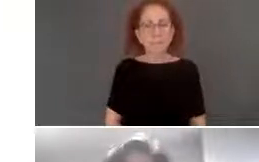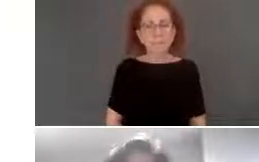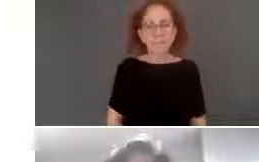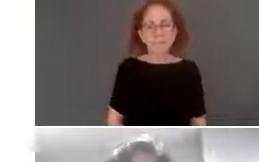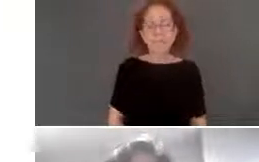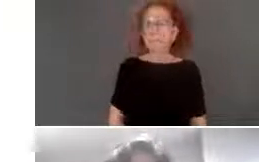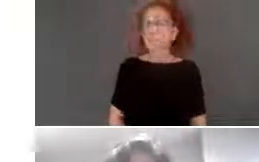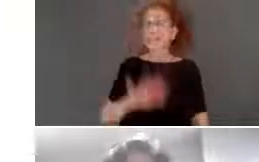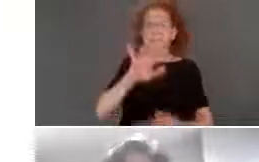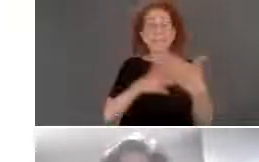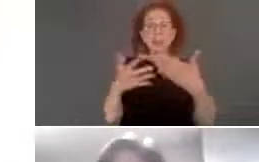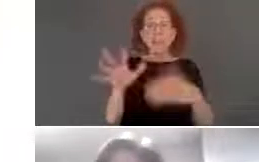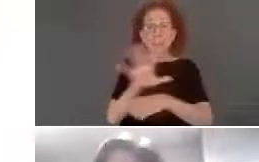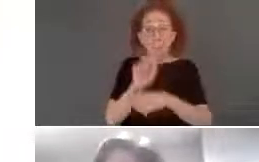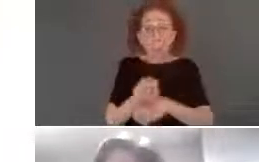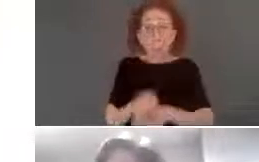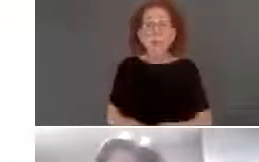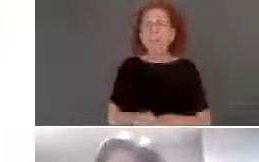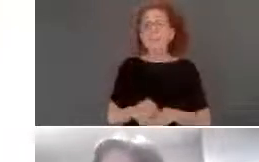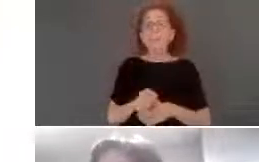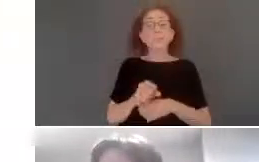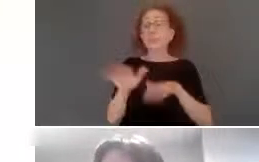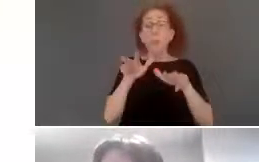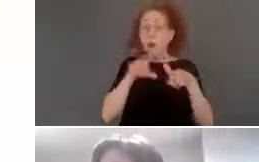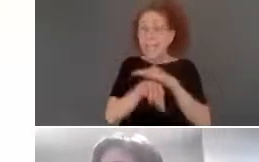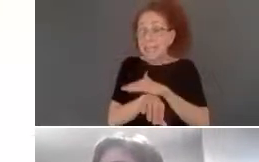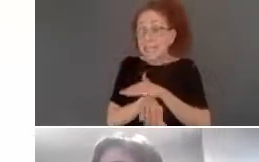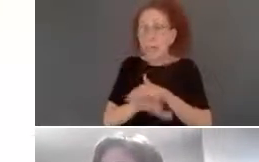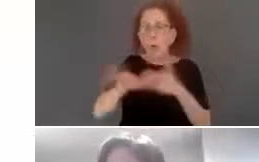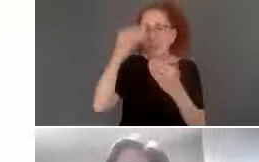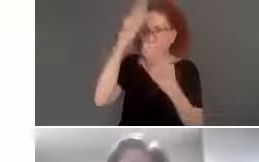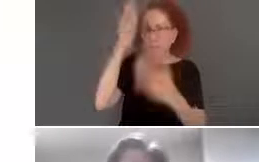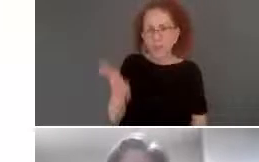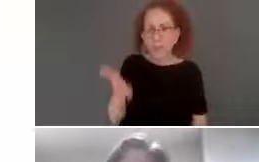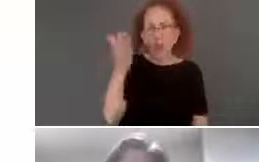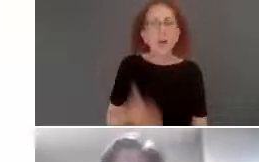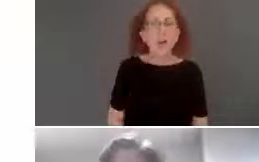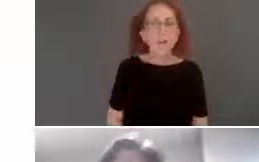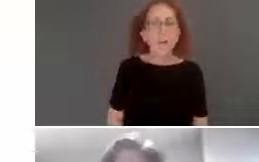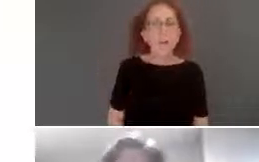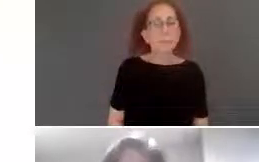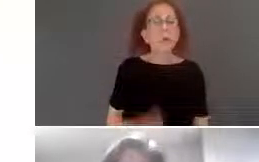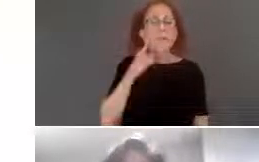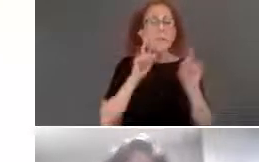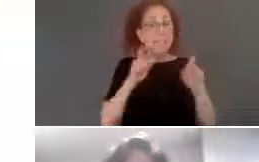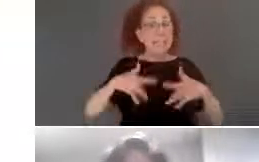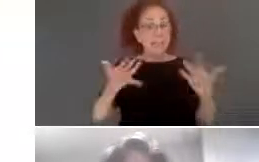schedule appointments and also find out about walk-up clinics. And then the same is also true for testing events. So I think a lot of